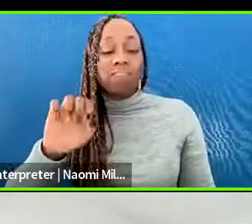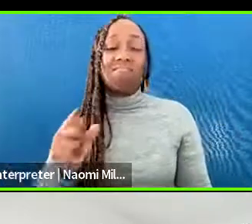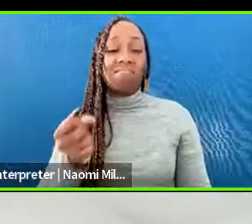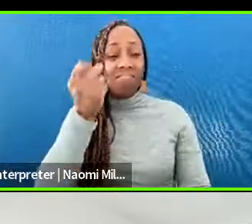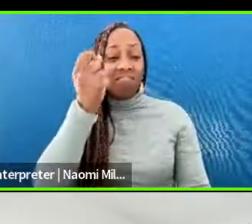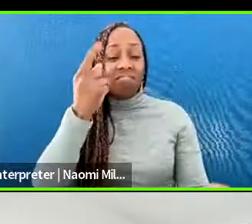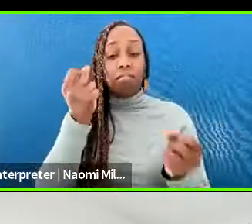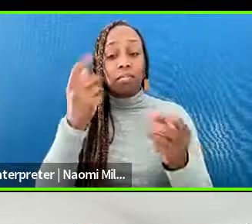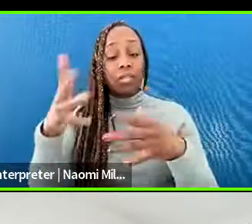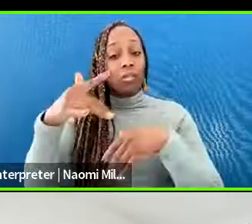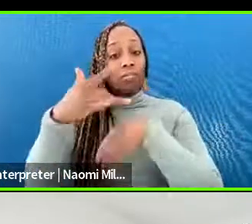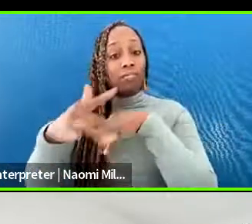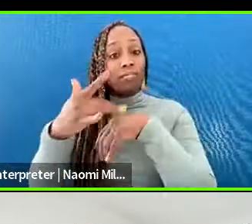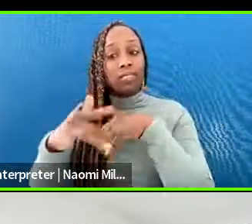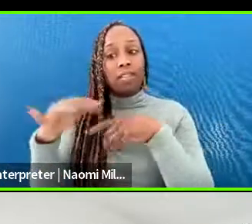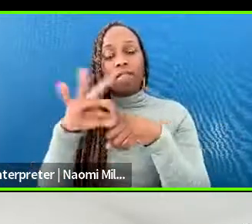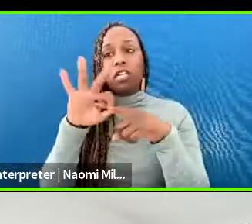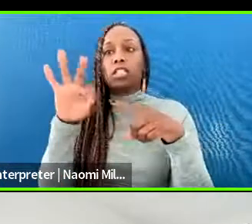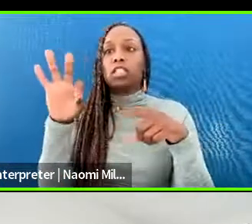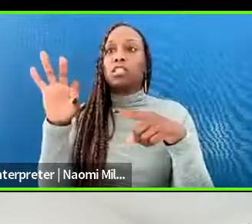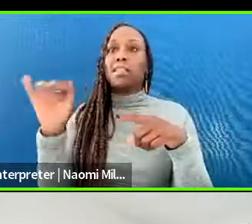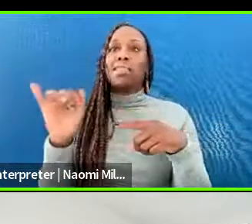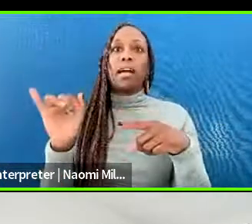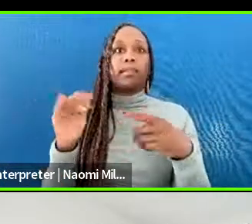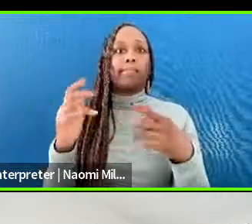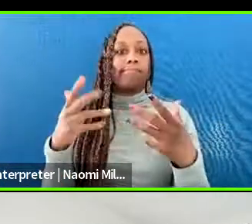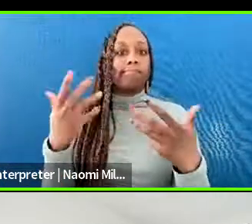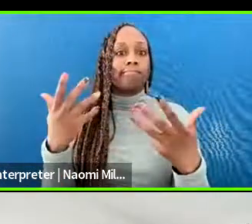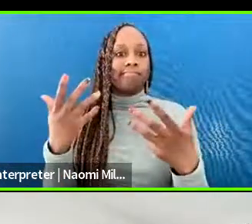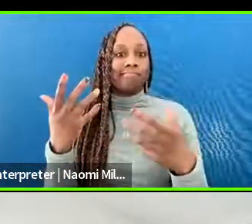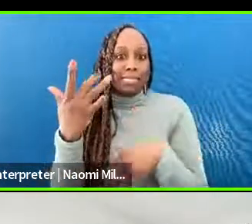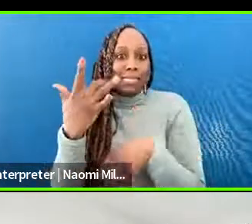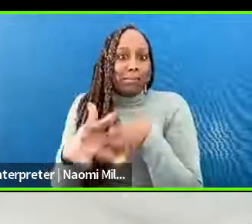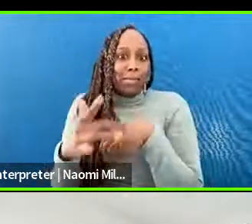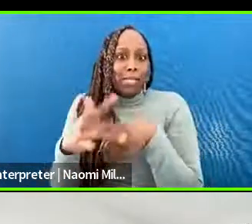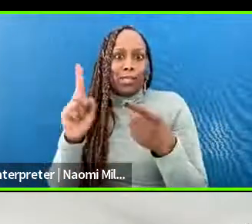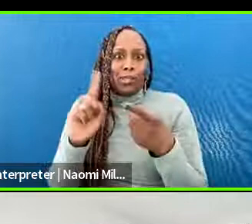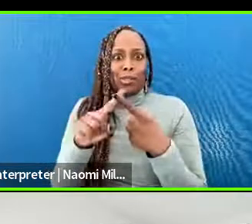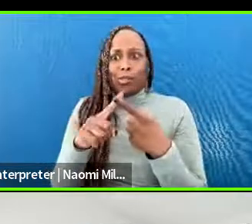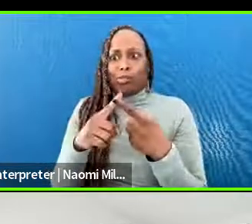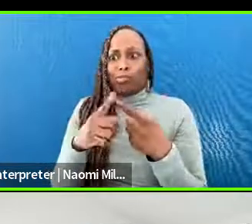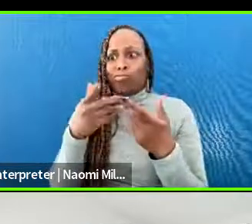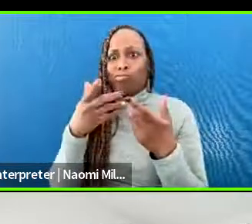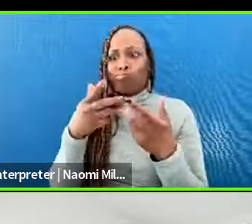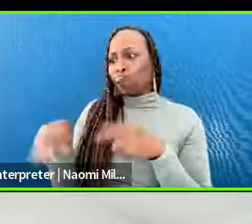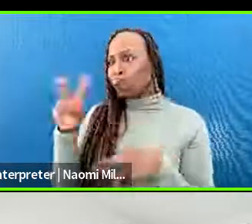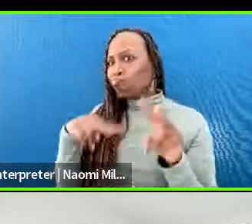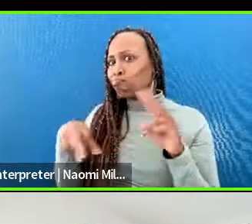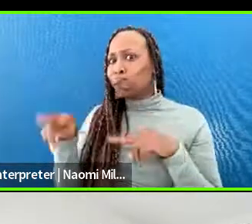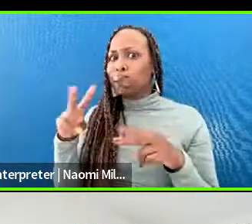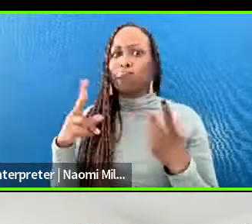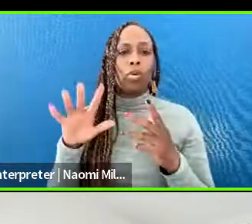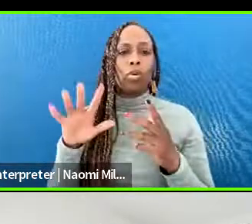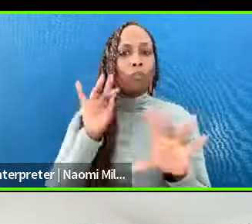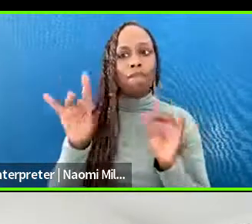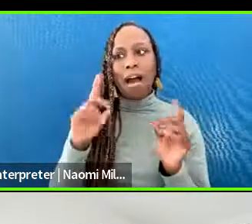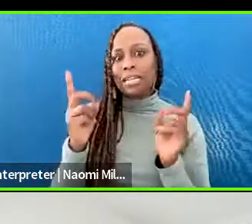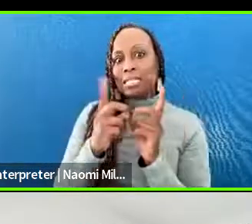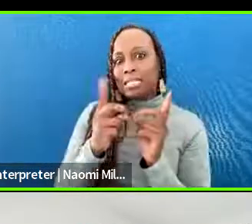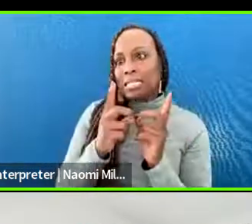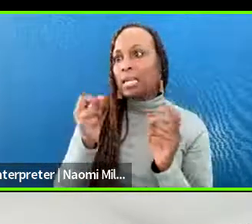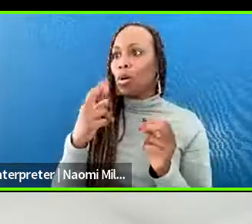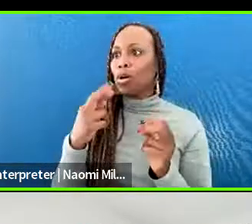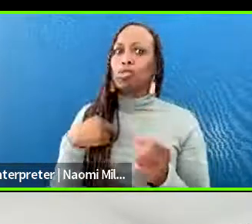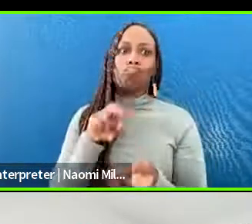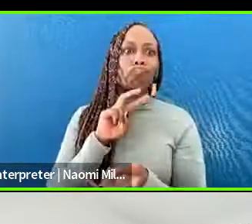frankly, function as just like spaces to cruise each other or to find dates and get laid,